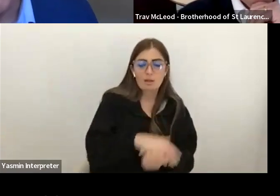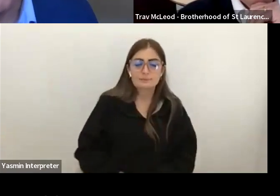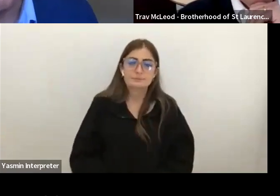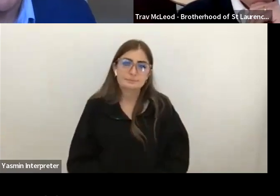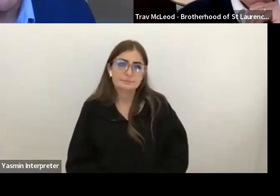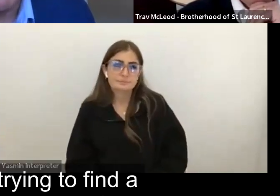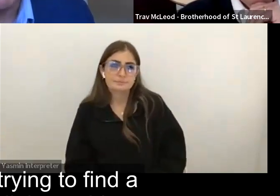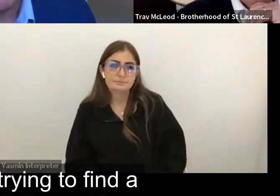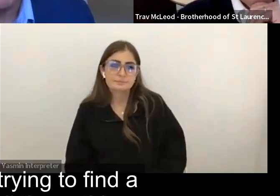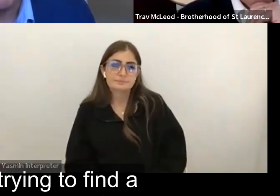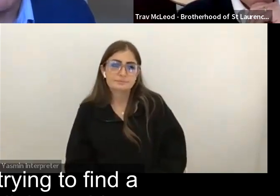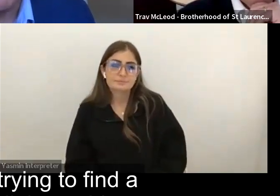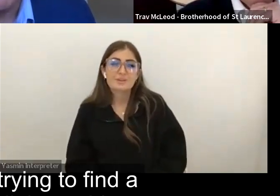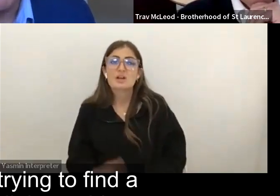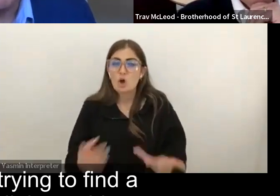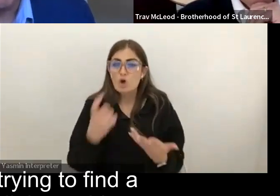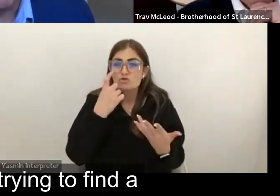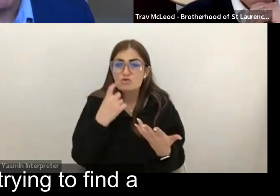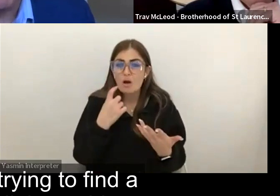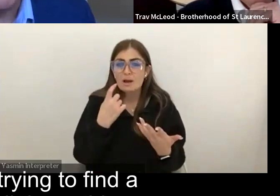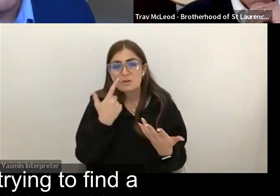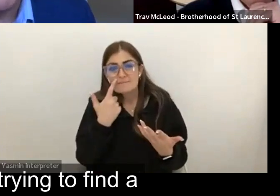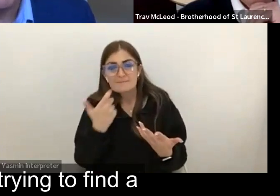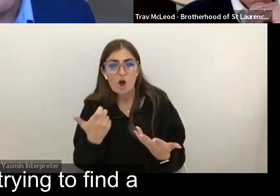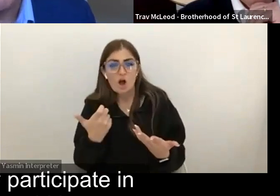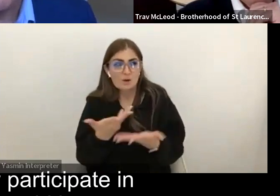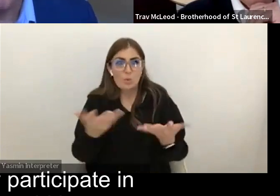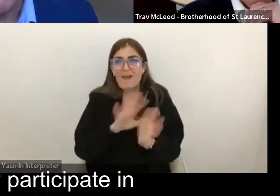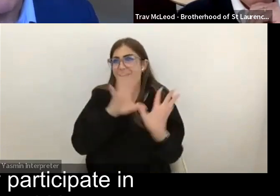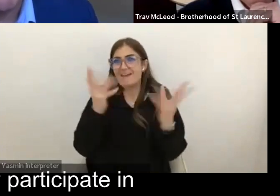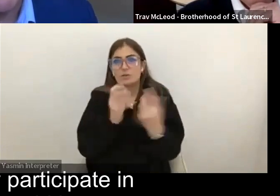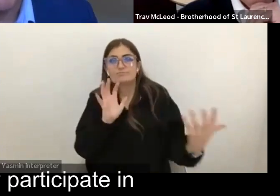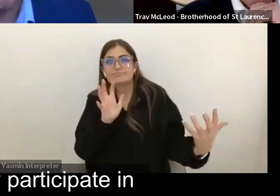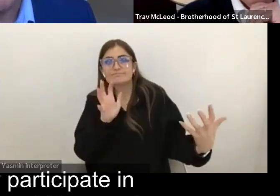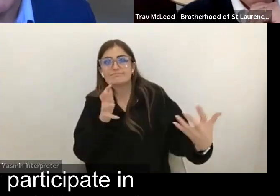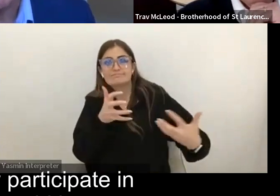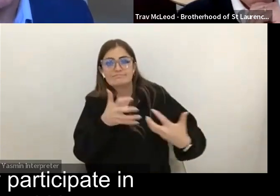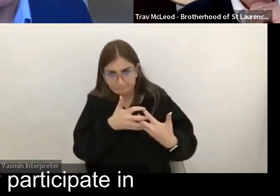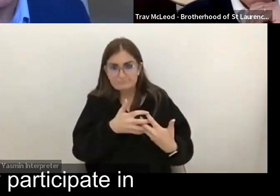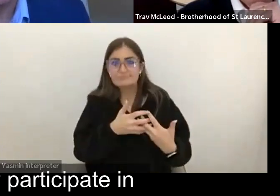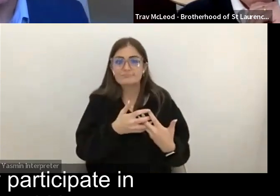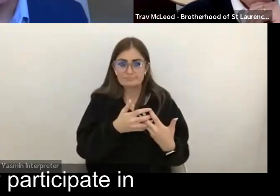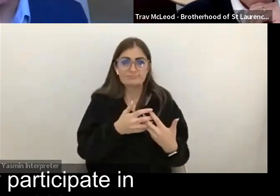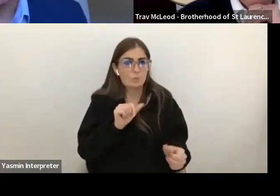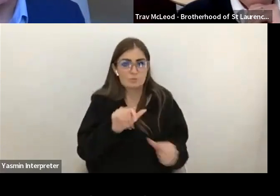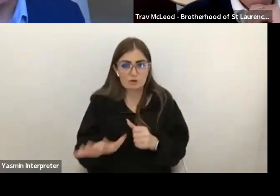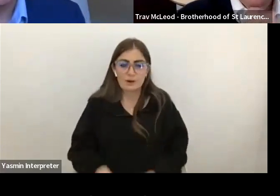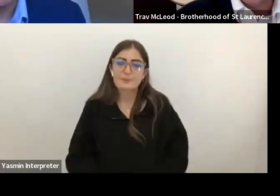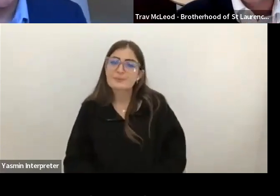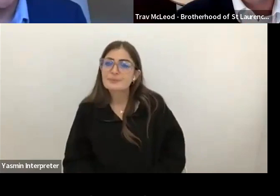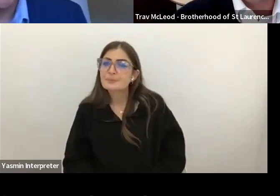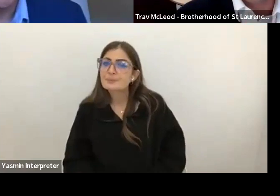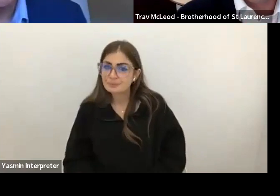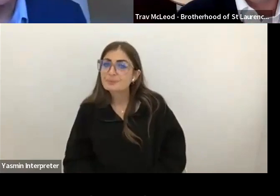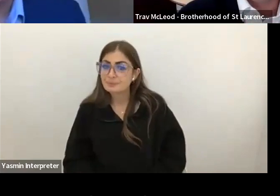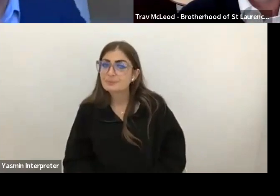the Commonwealth system. So somehow trying to find a model where all those things could actually participate in the one place would be great. Yeah.